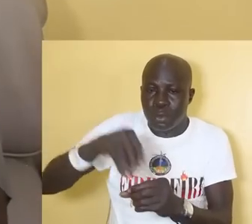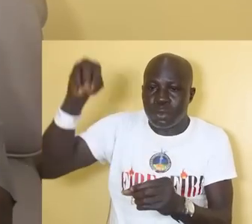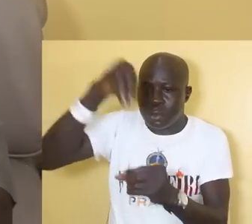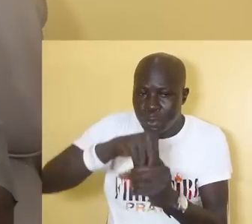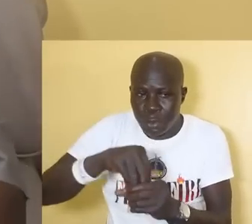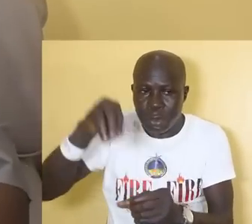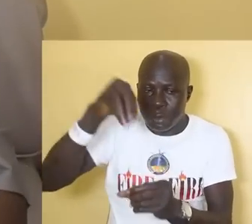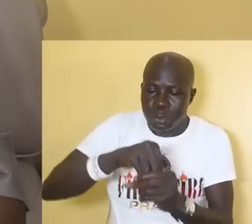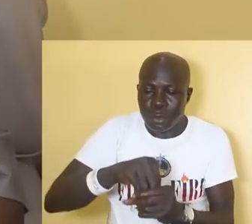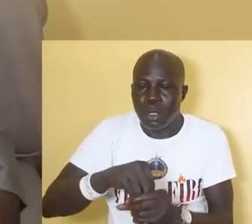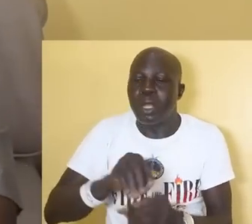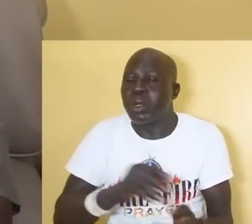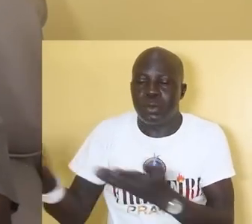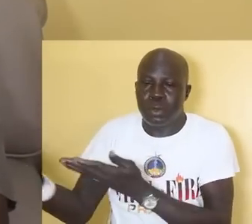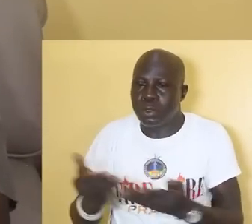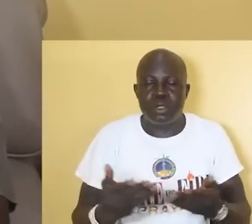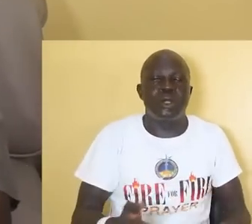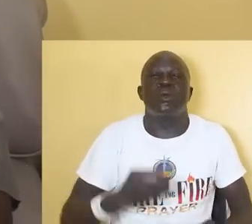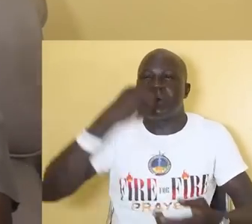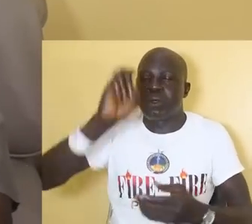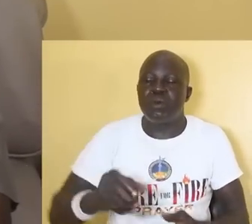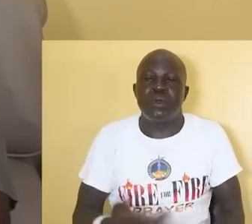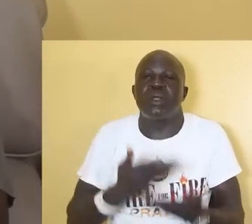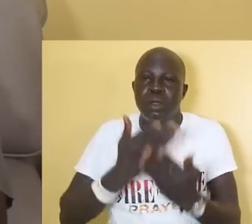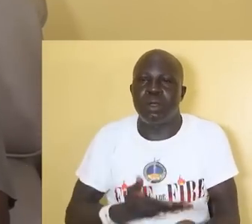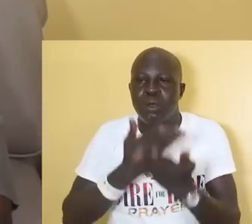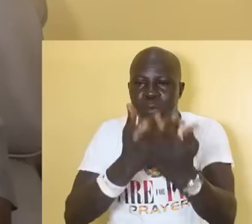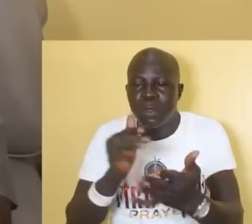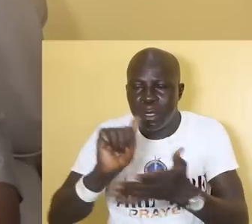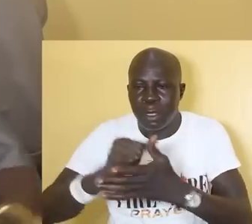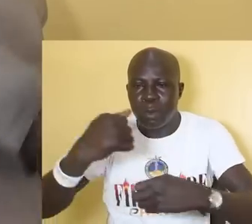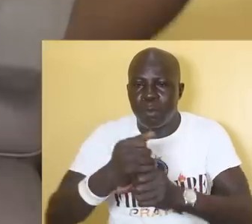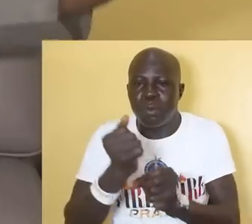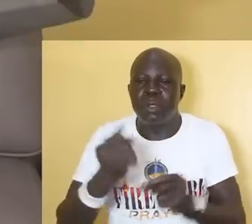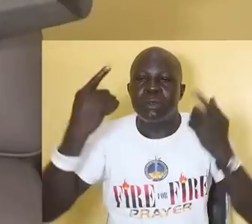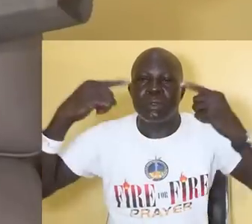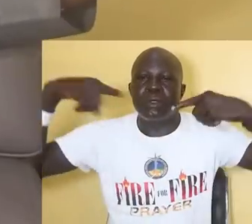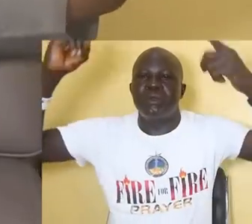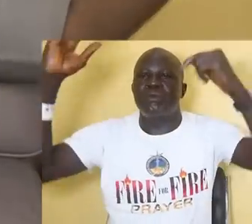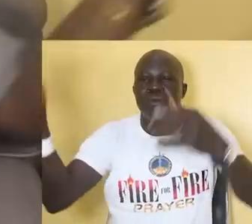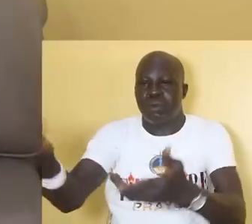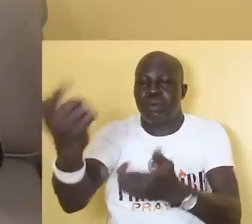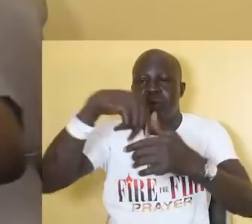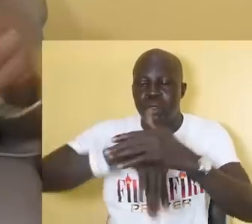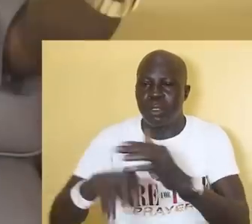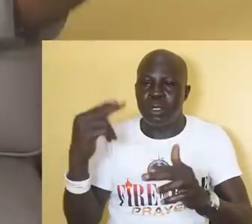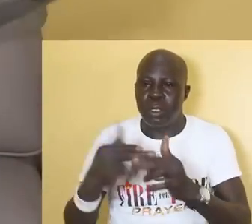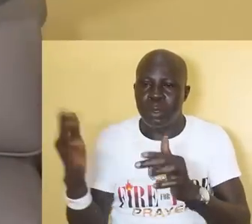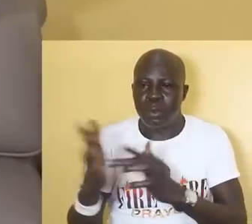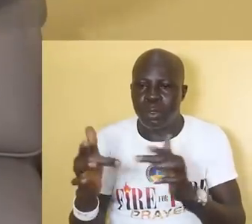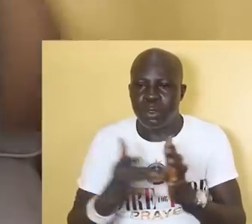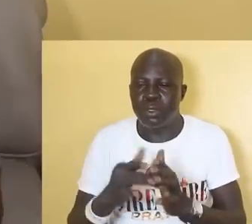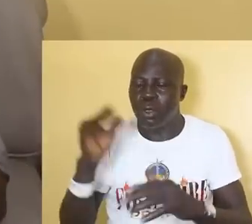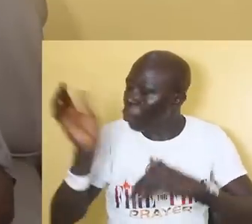see the and you drop the seed. Or pay your covenant of faith. Gbogbo yori wo wa ye. Hey, in the name of Jesus,